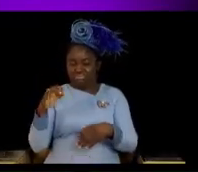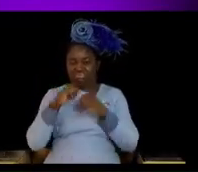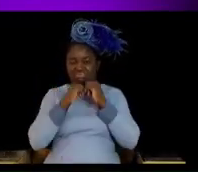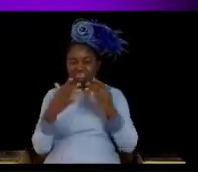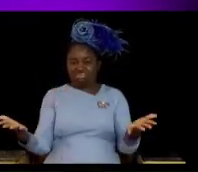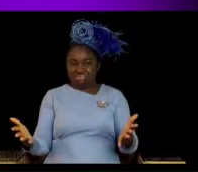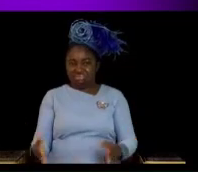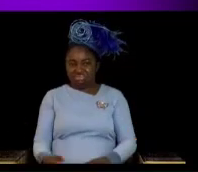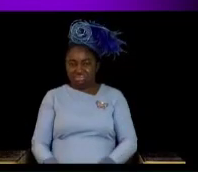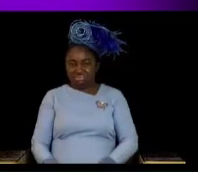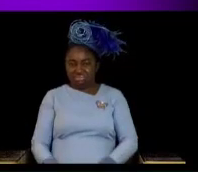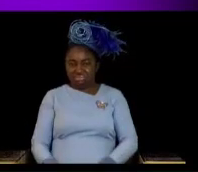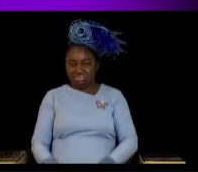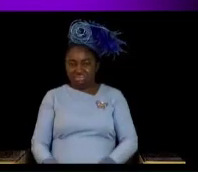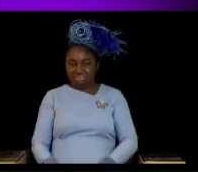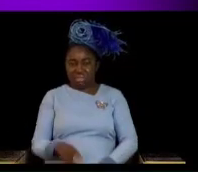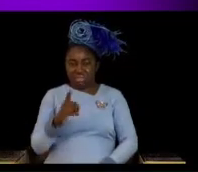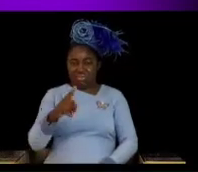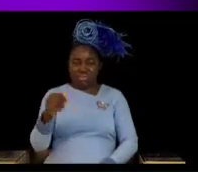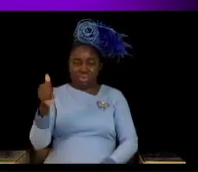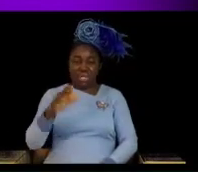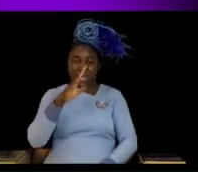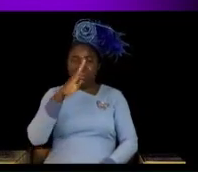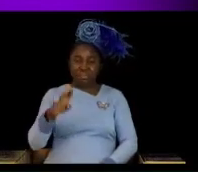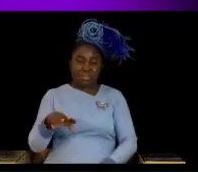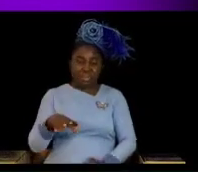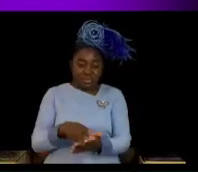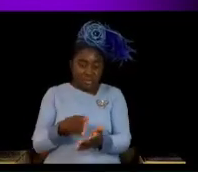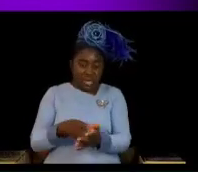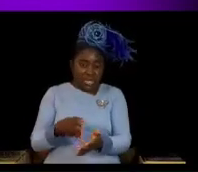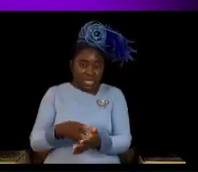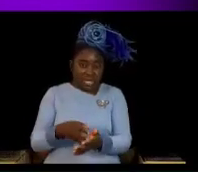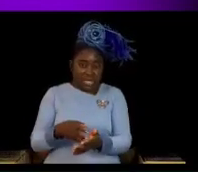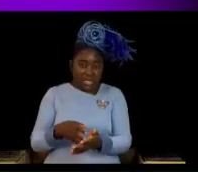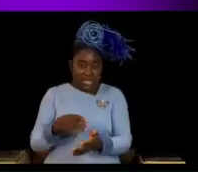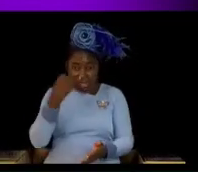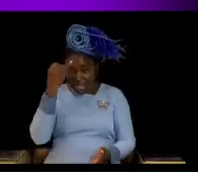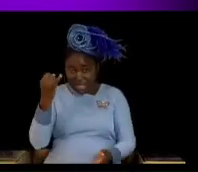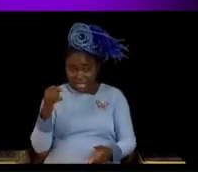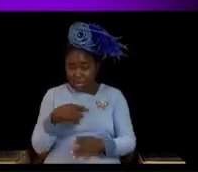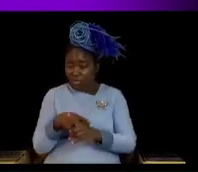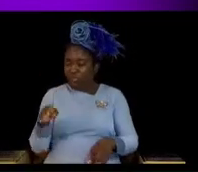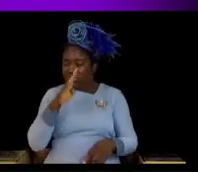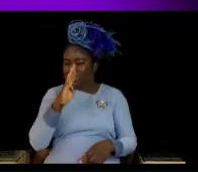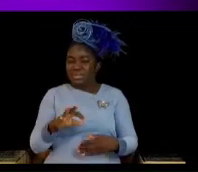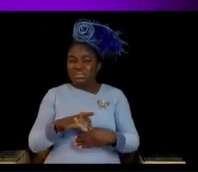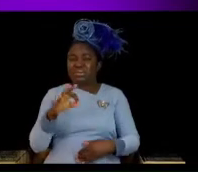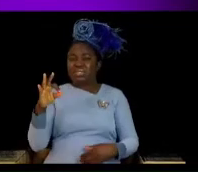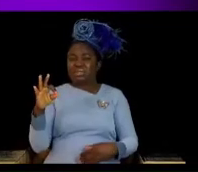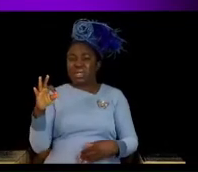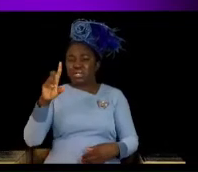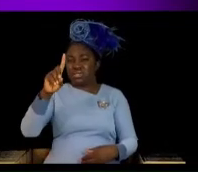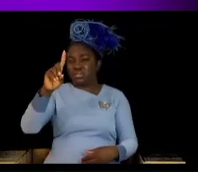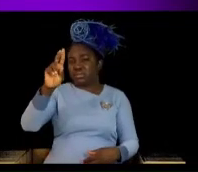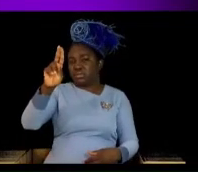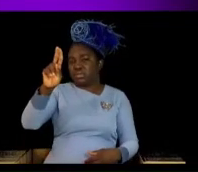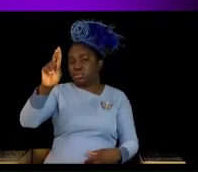Meaning that you could be financially intelligent but be a spiritual dunce. And I